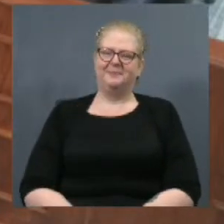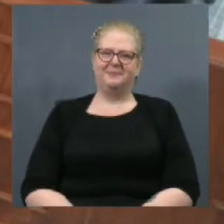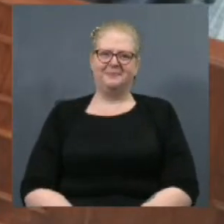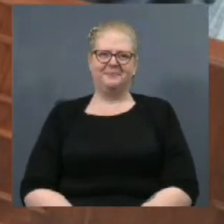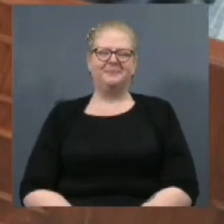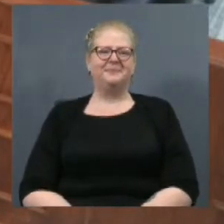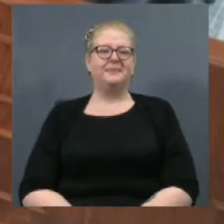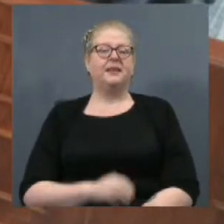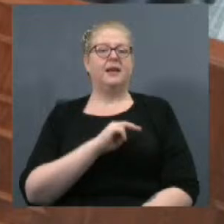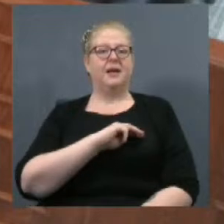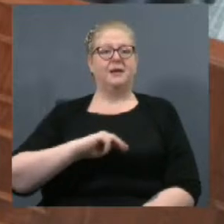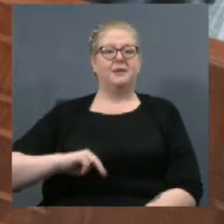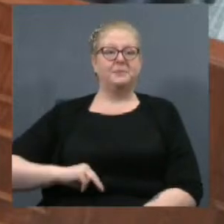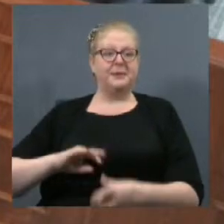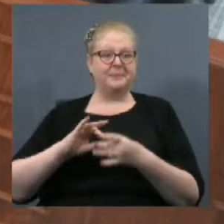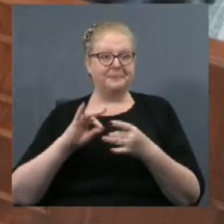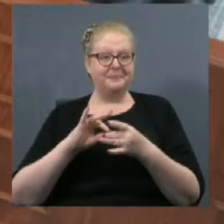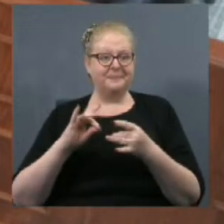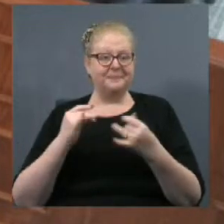All right.